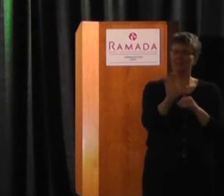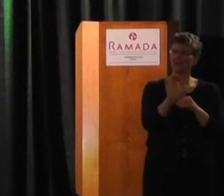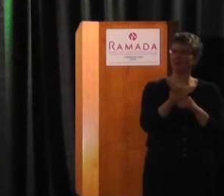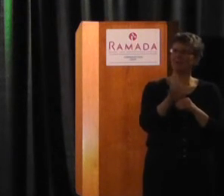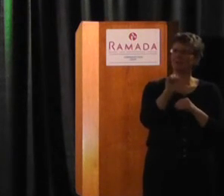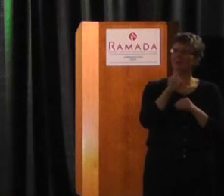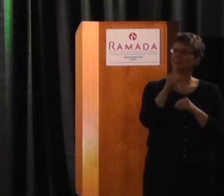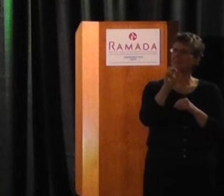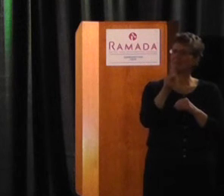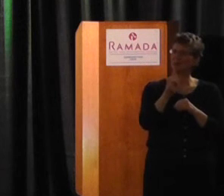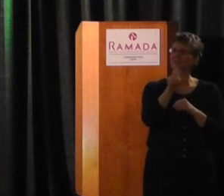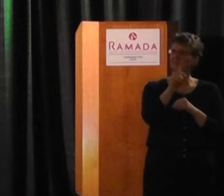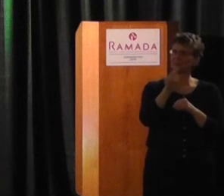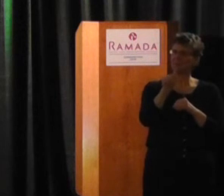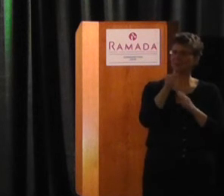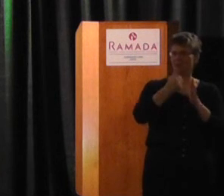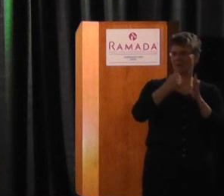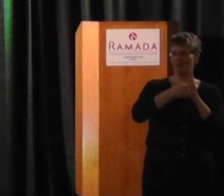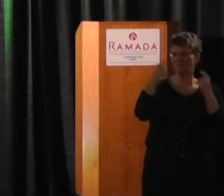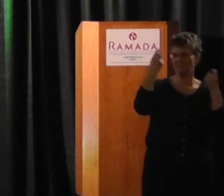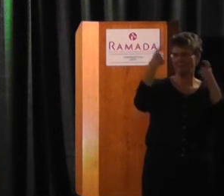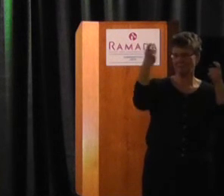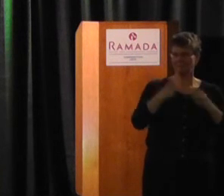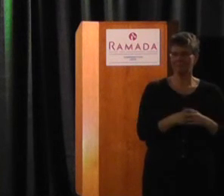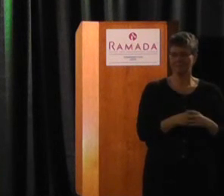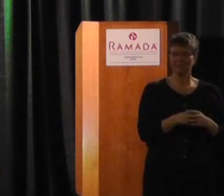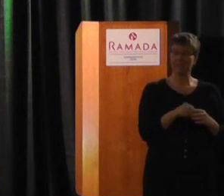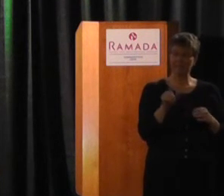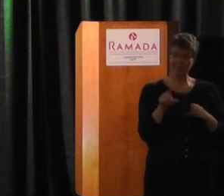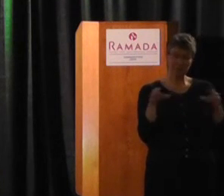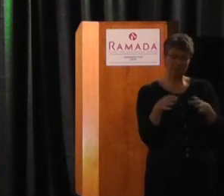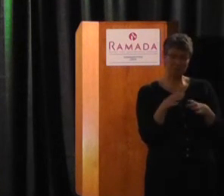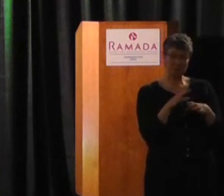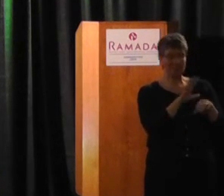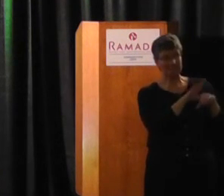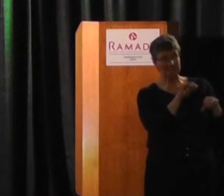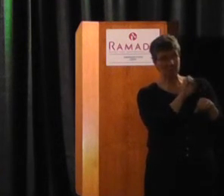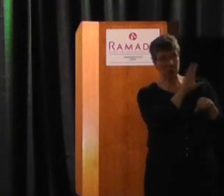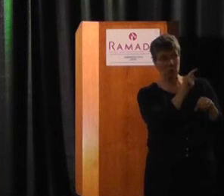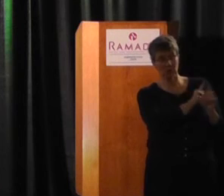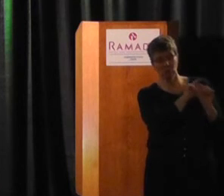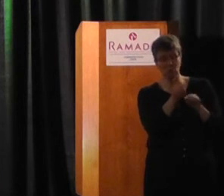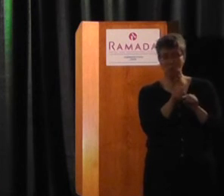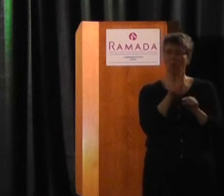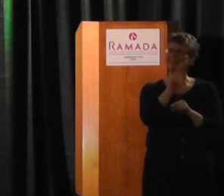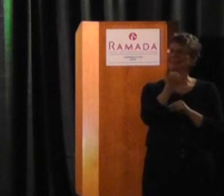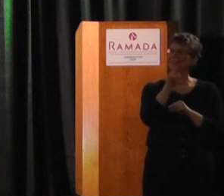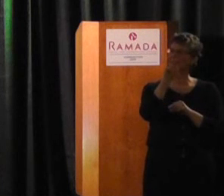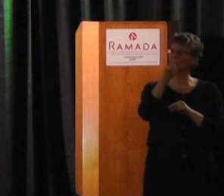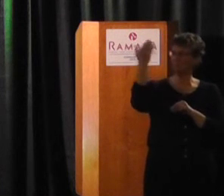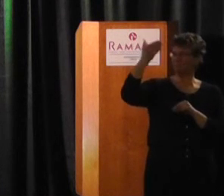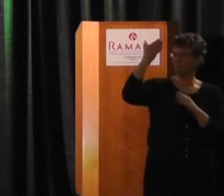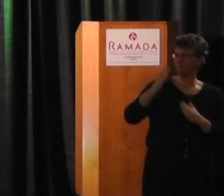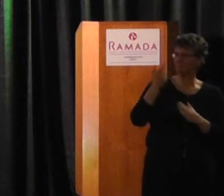Arts Festival. This year, Scott was also asked to attend the festival as a keynote speaker and as an art mentor to help other artists with disability expand